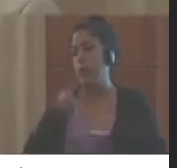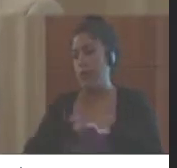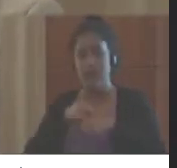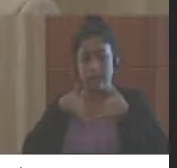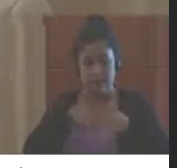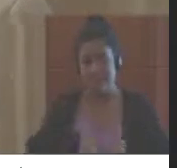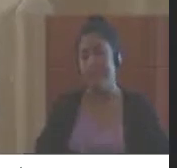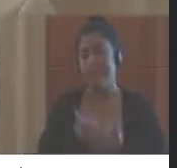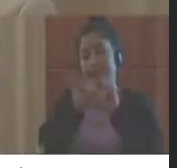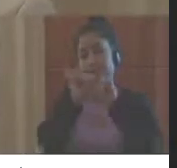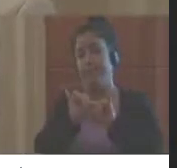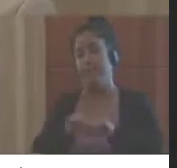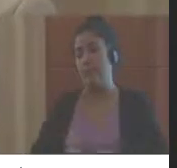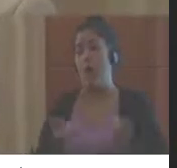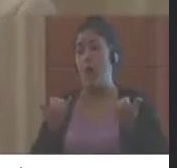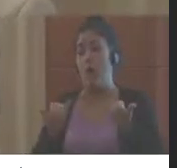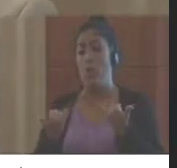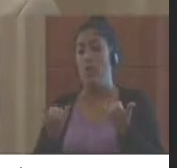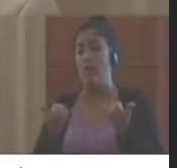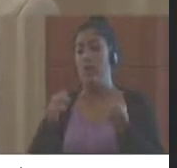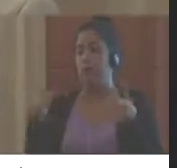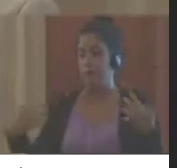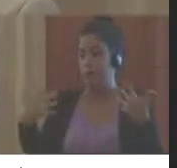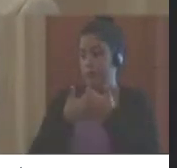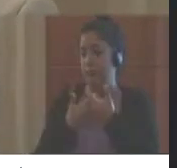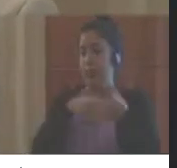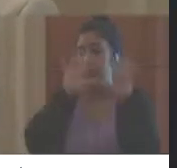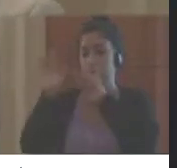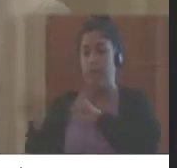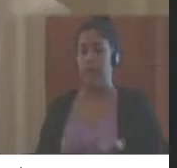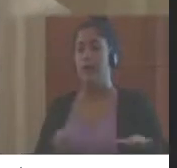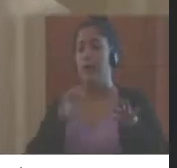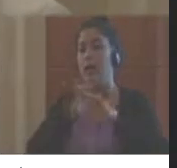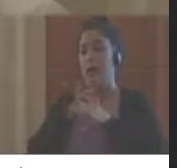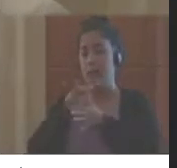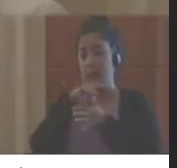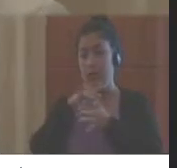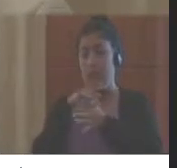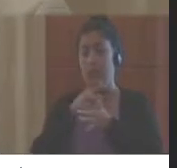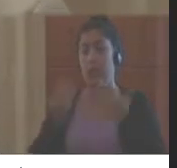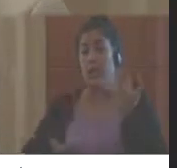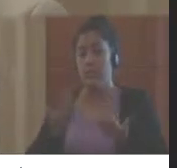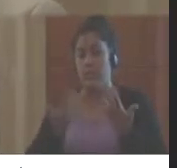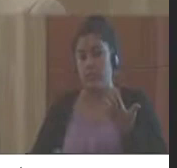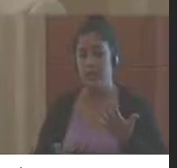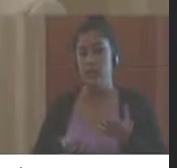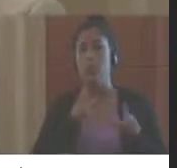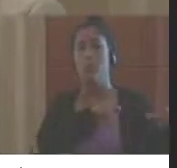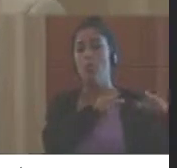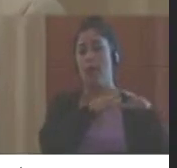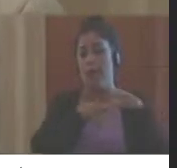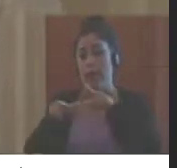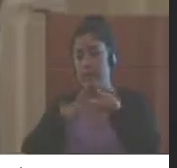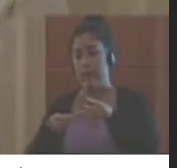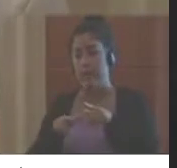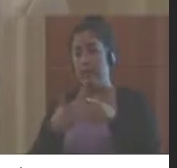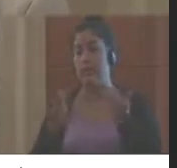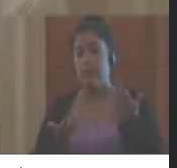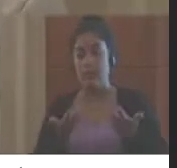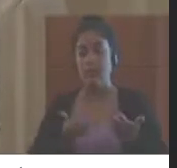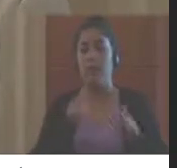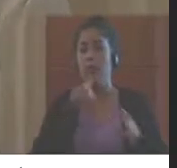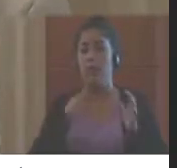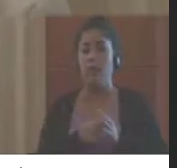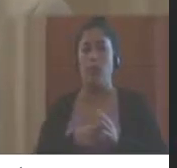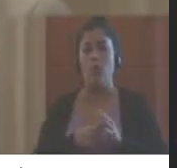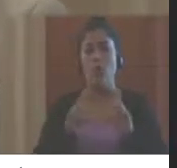of the things we're working on right now with the Secretariat of Risk Management is to have alternative shelters, for example, to